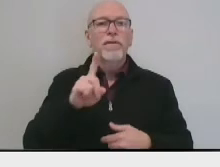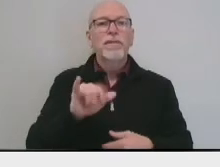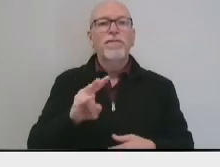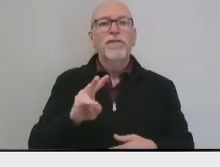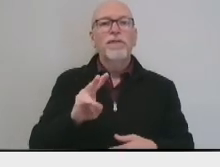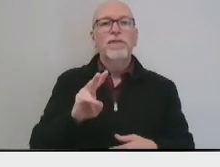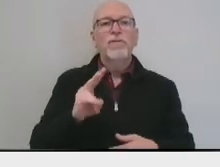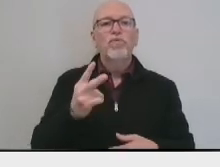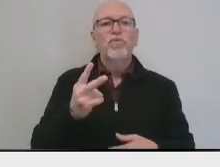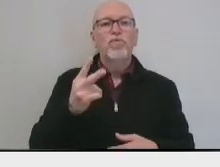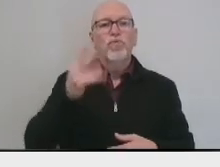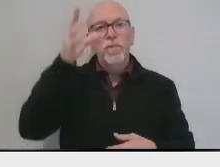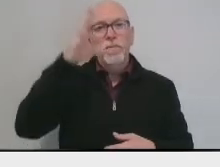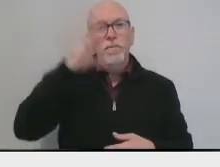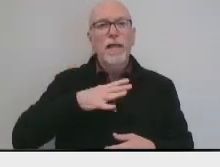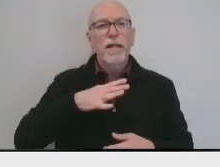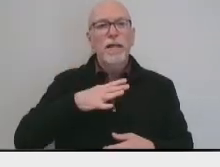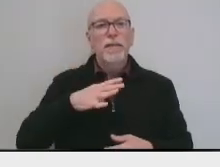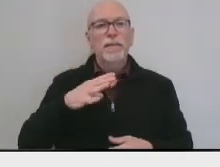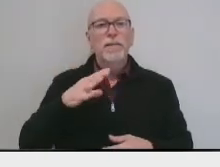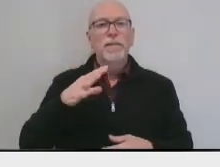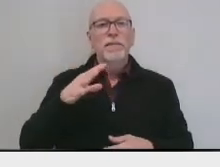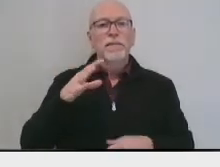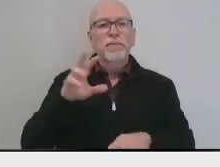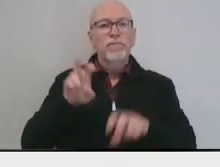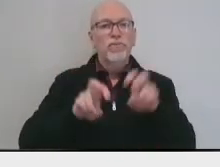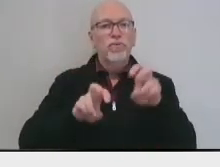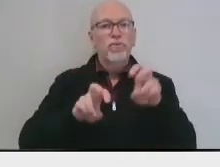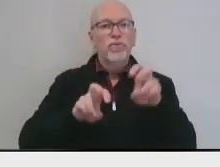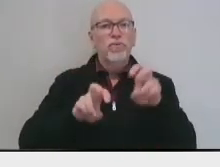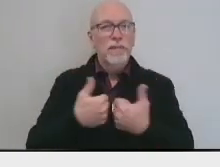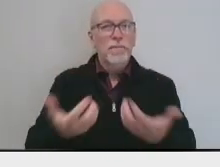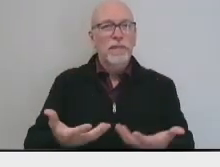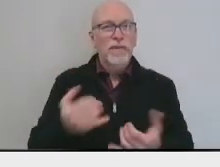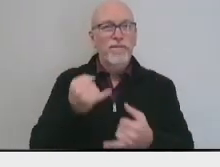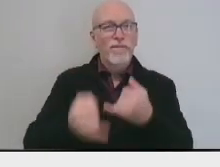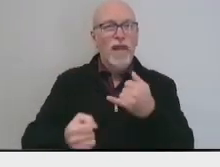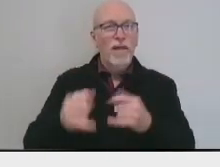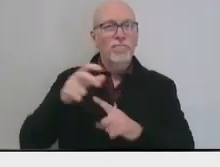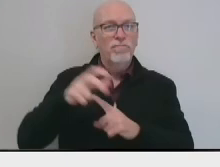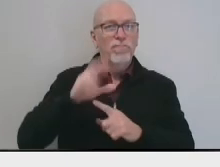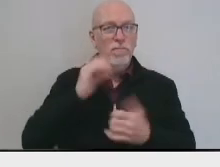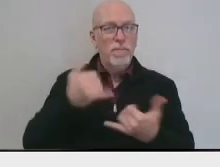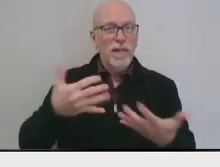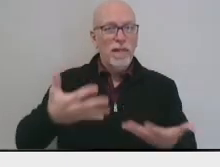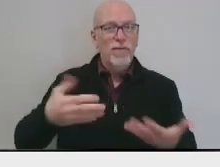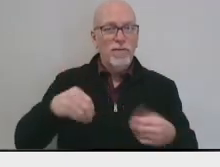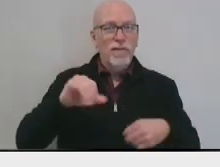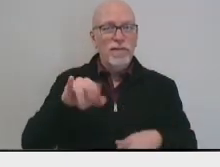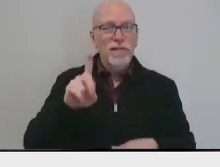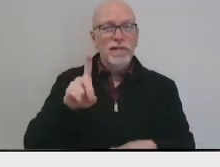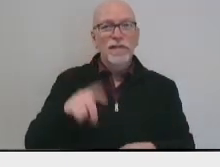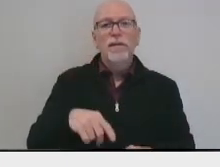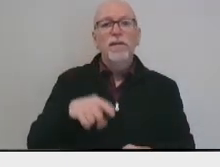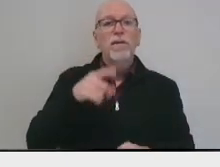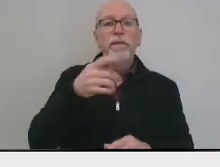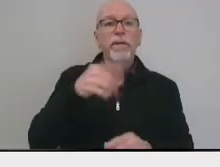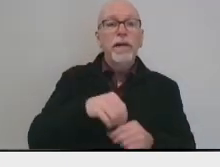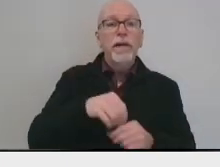Men's games being played here, the finals being played here in the state of Indiana. So whether you're in Evansville or you're